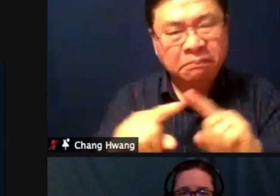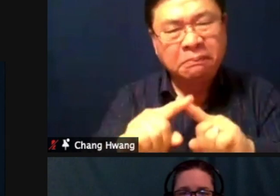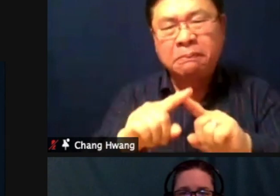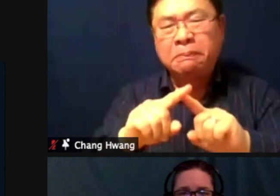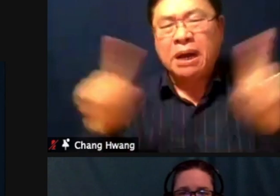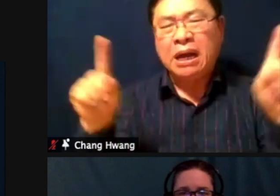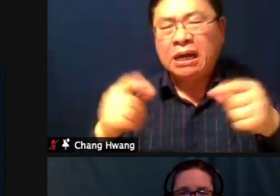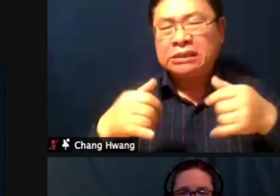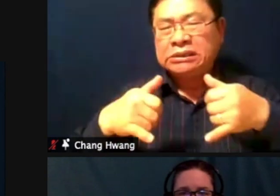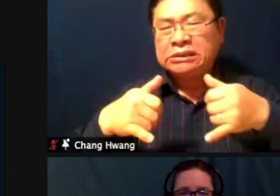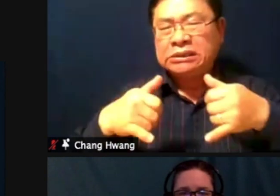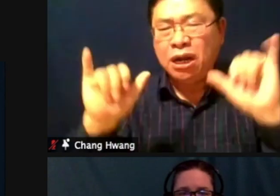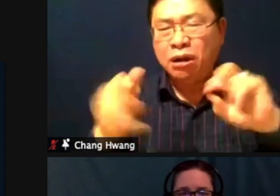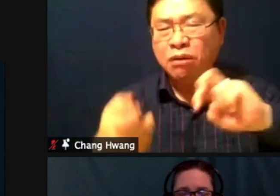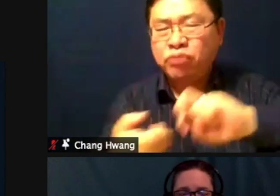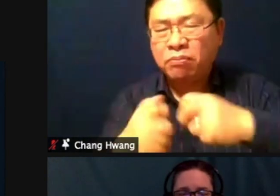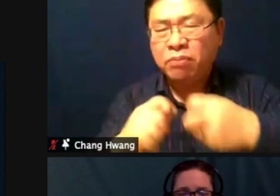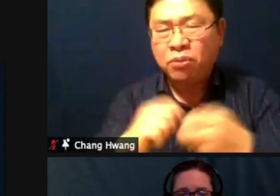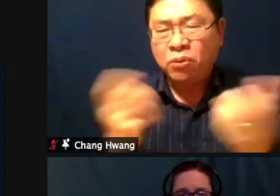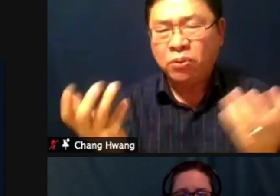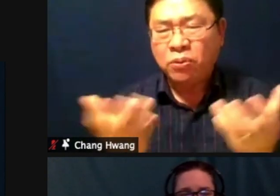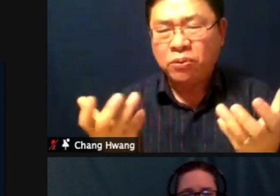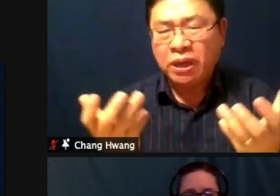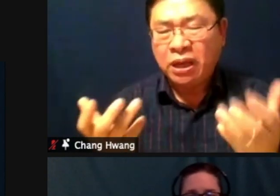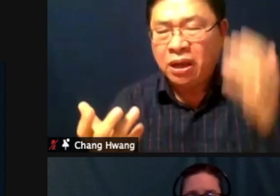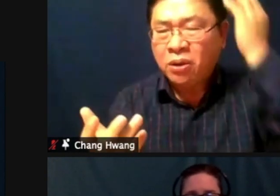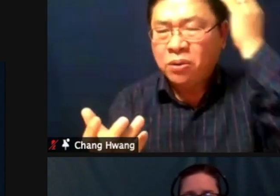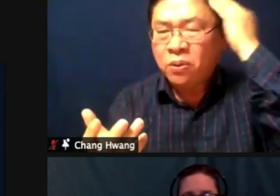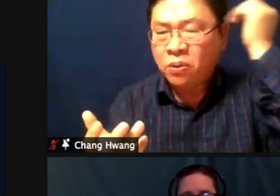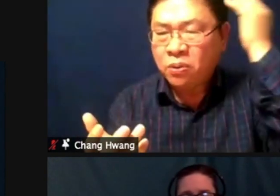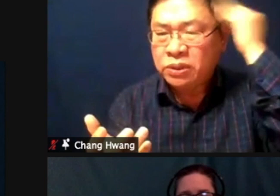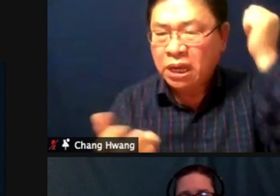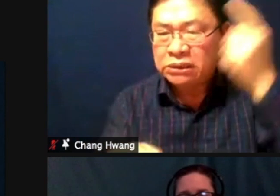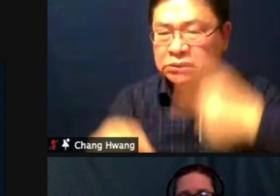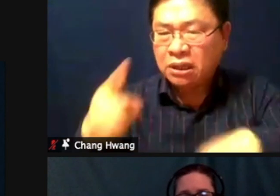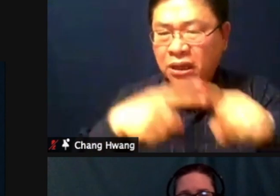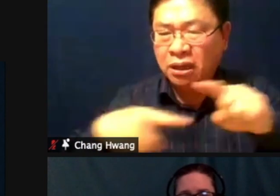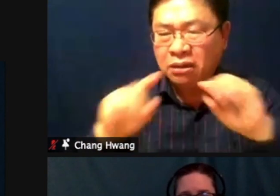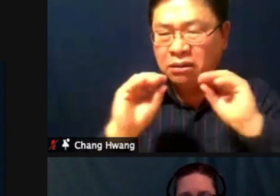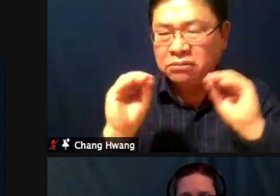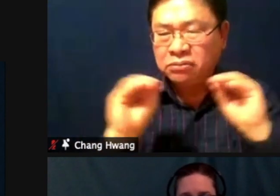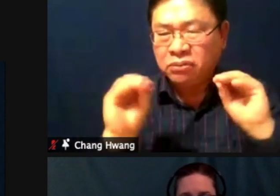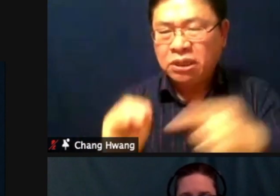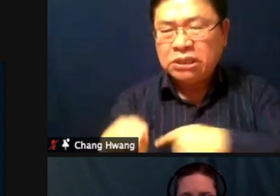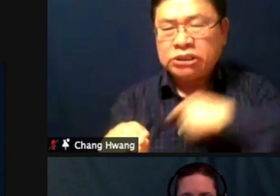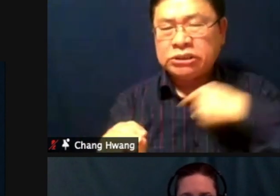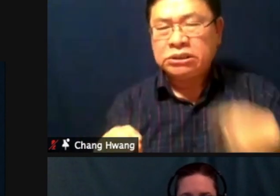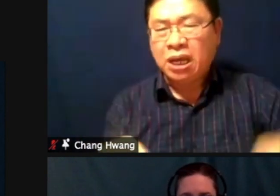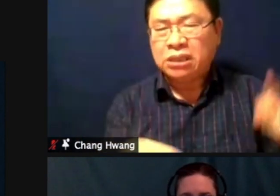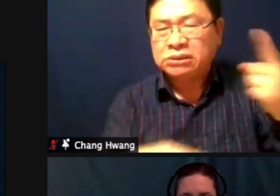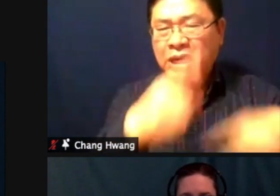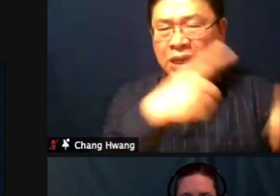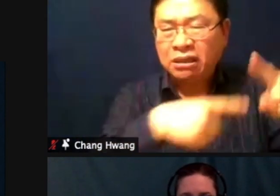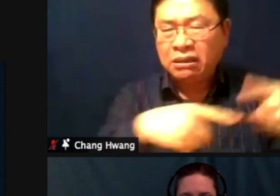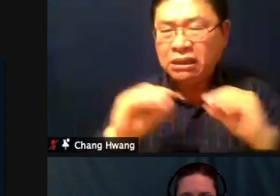The school was founded, instruction started to happen for deaf children, but there was still a problem.